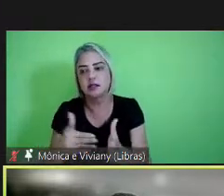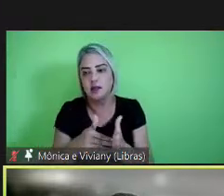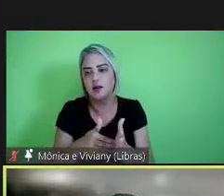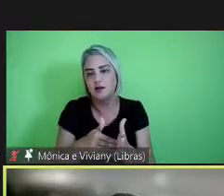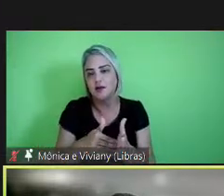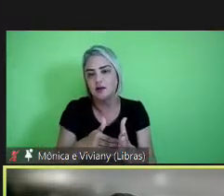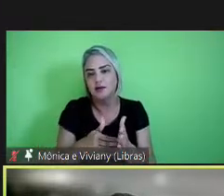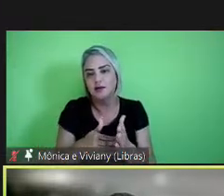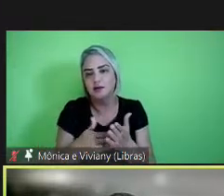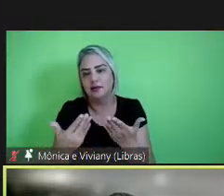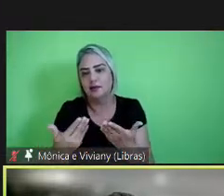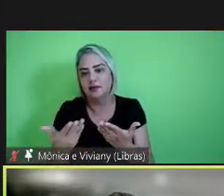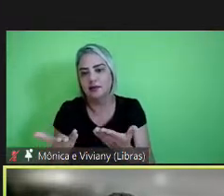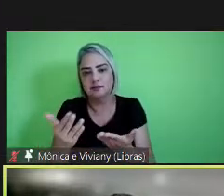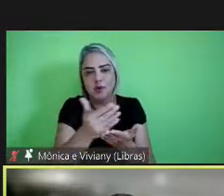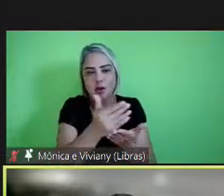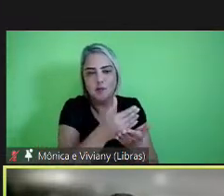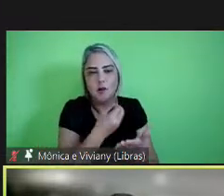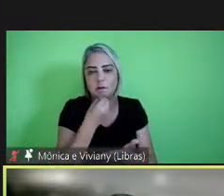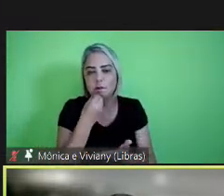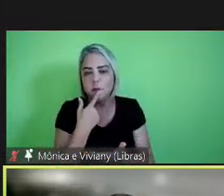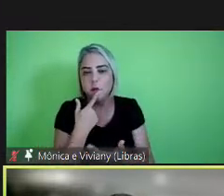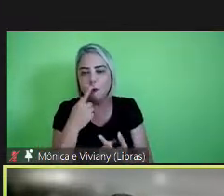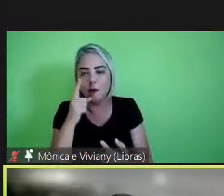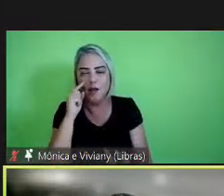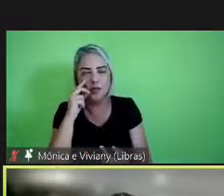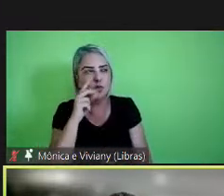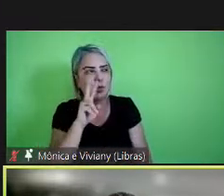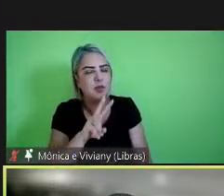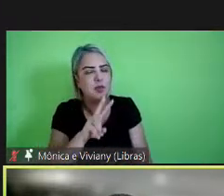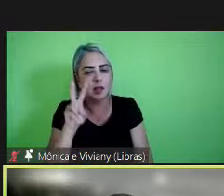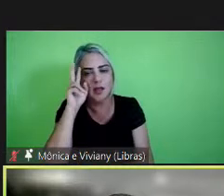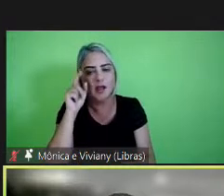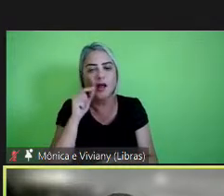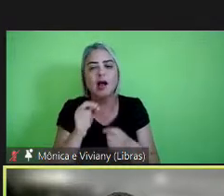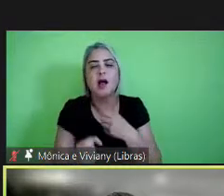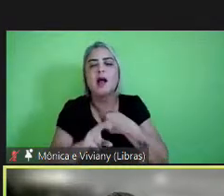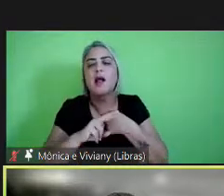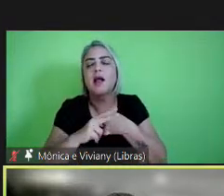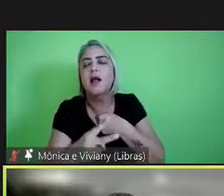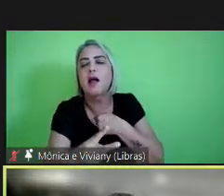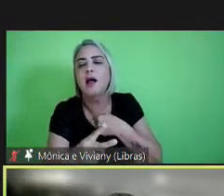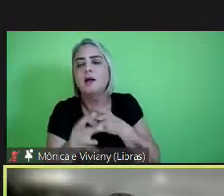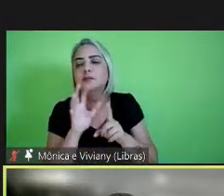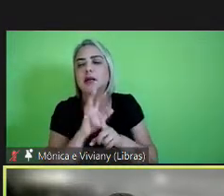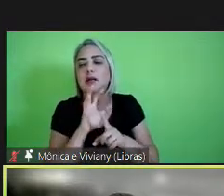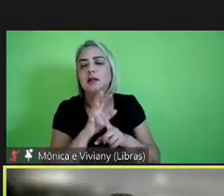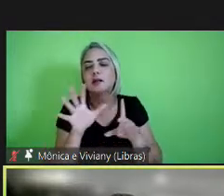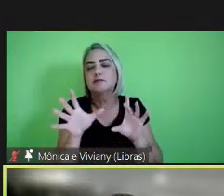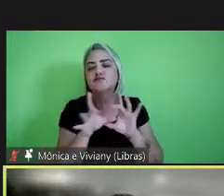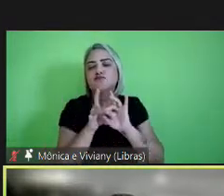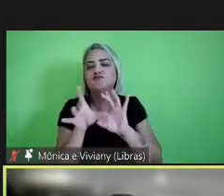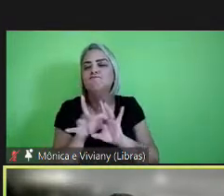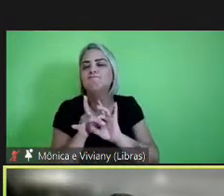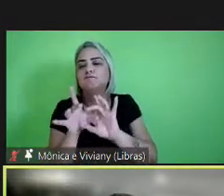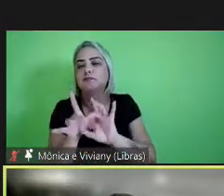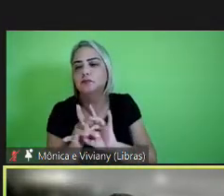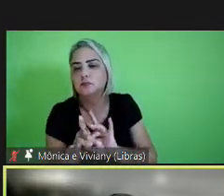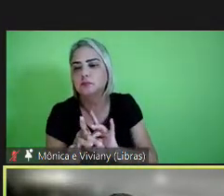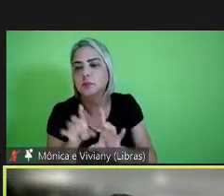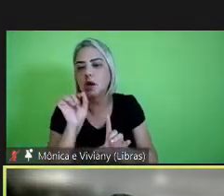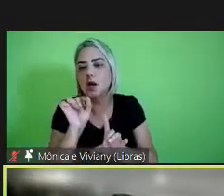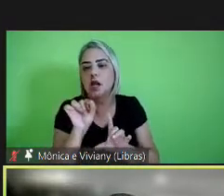a great idea of the drivers, and they're multiple and they're linked, and so there are lots of feedback loops in terms